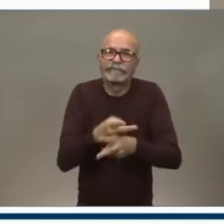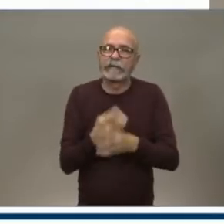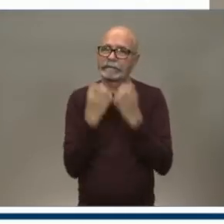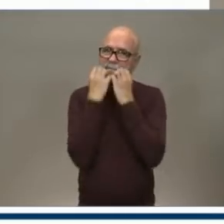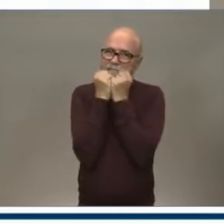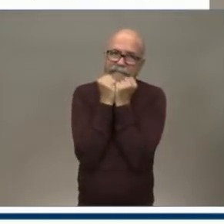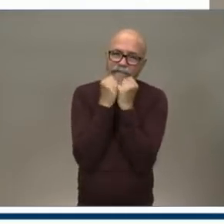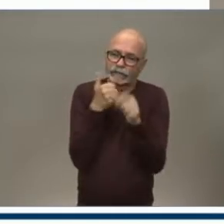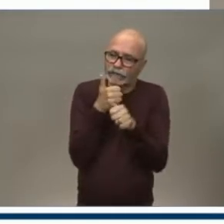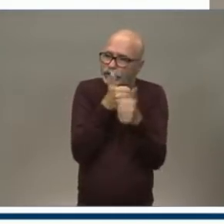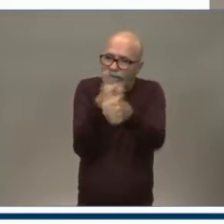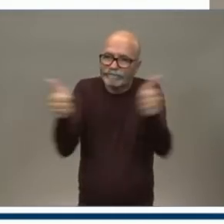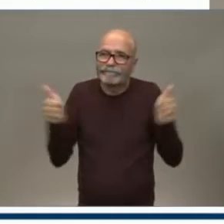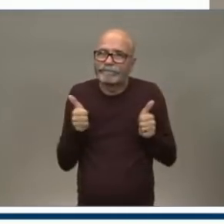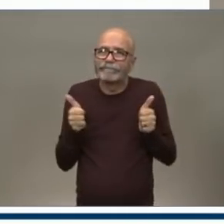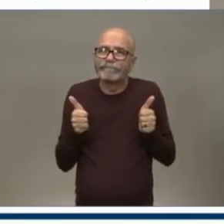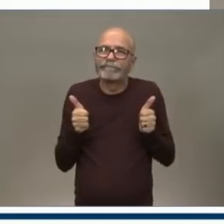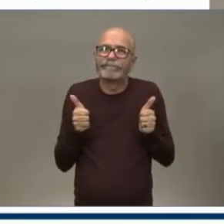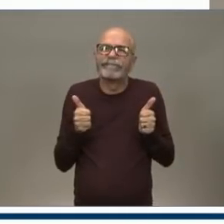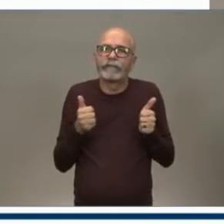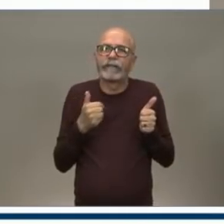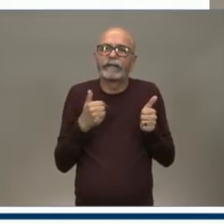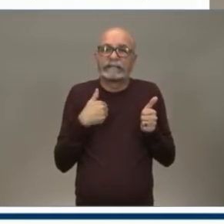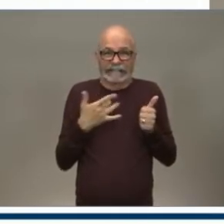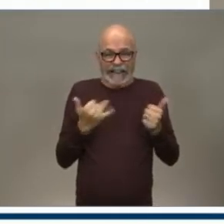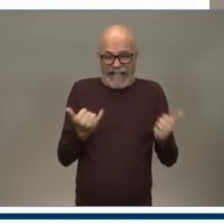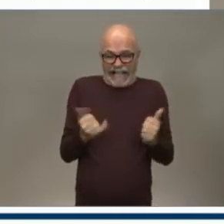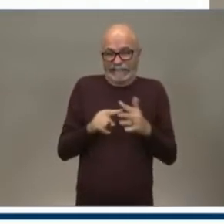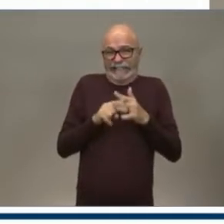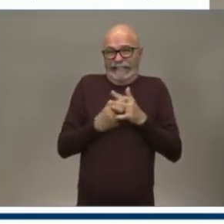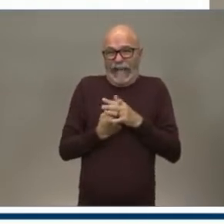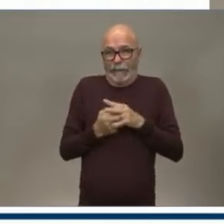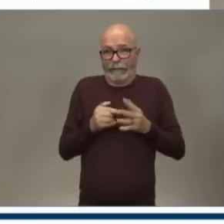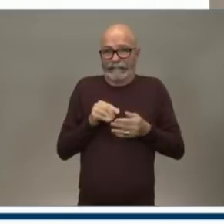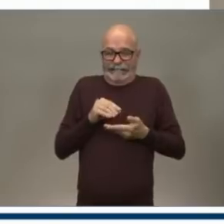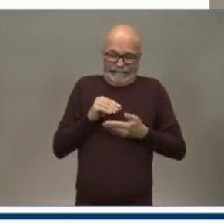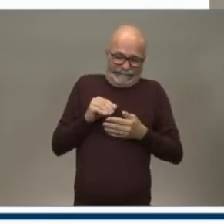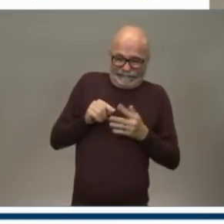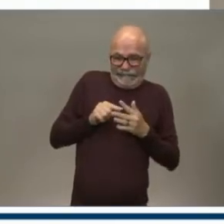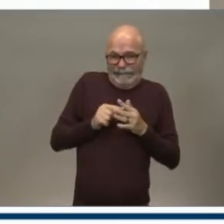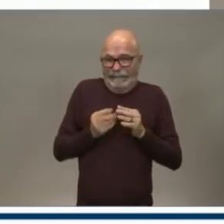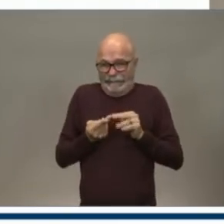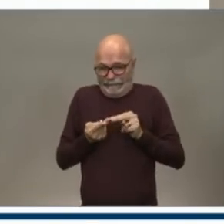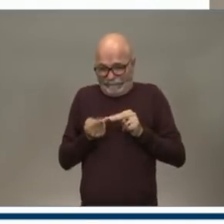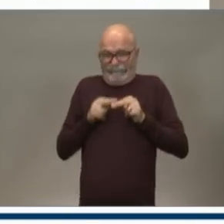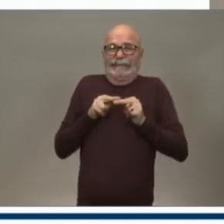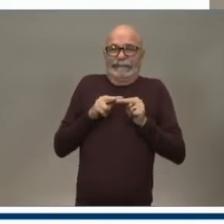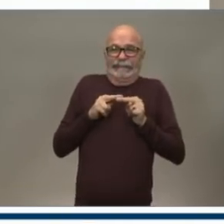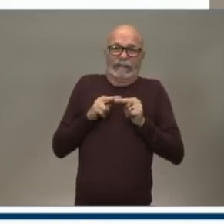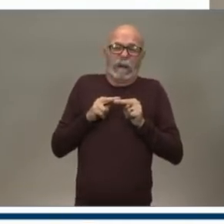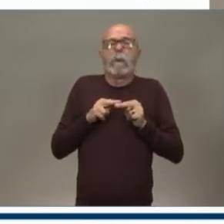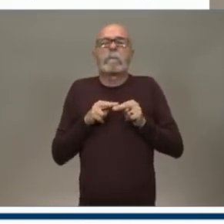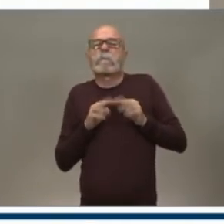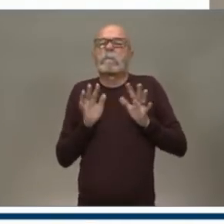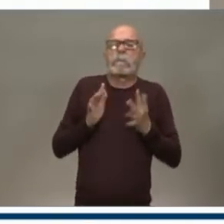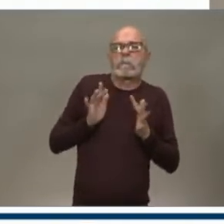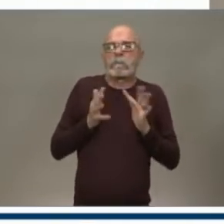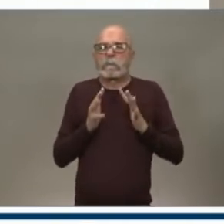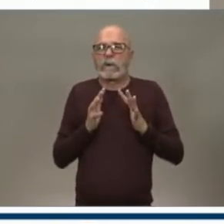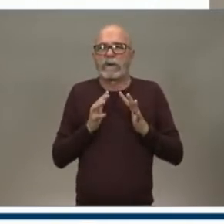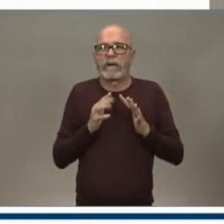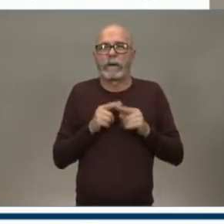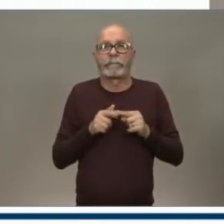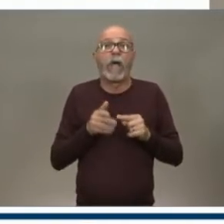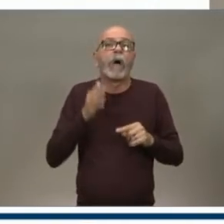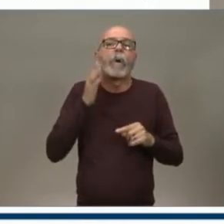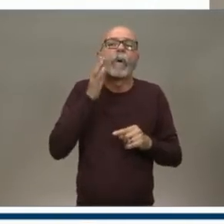the potential for where we at the second wave, but we're at the very beginning. So our actions can make a substantive